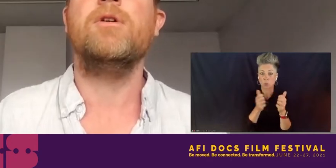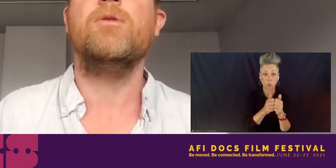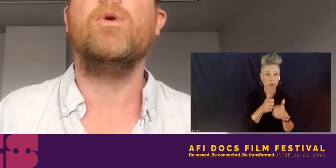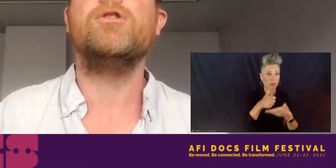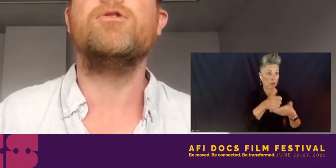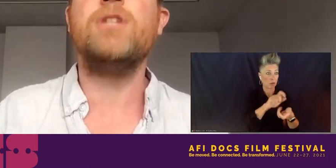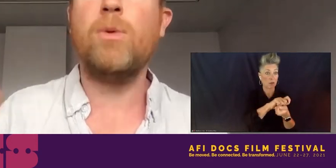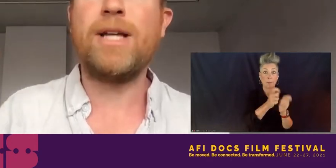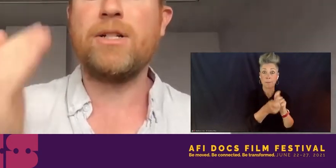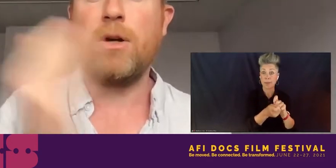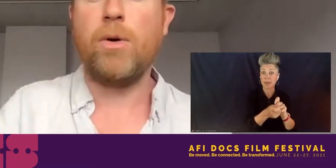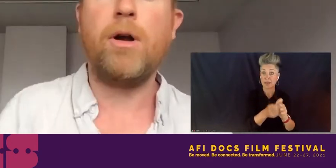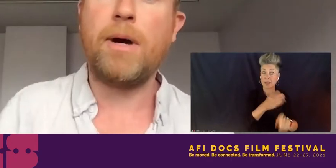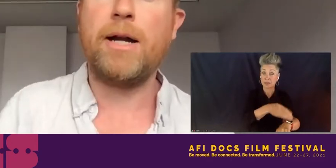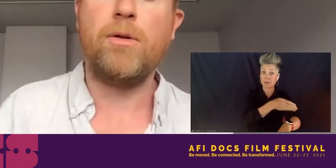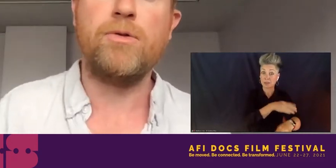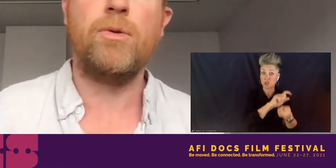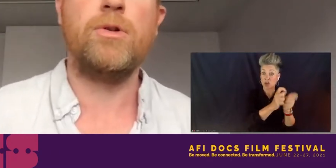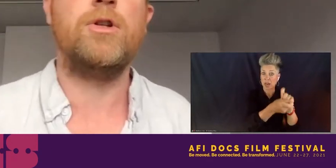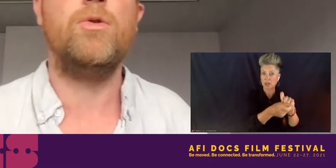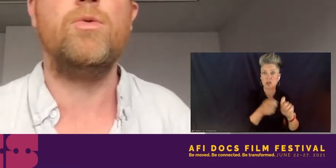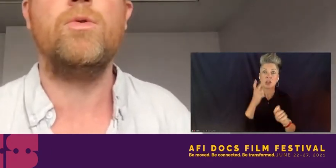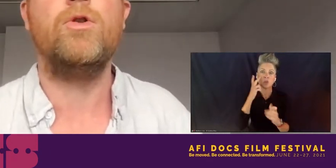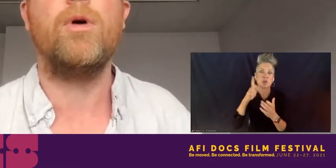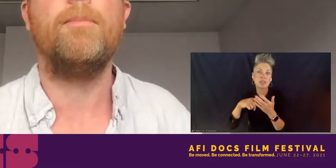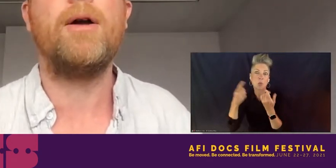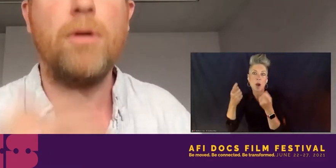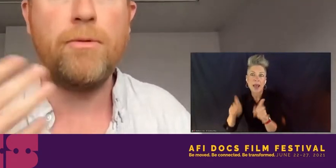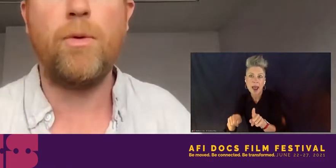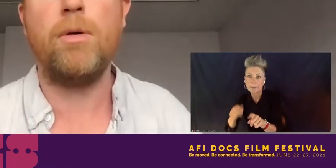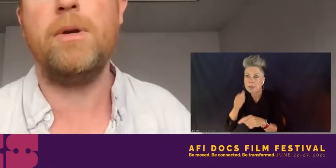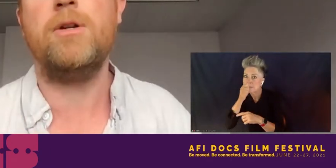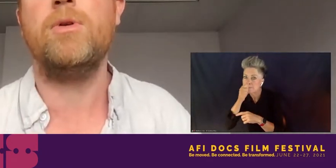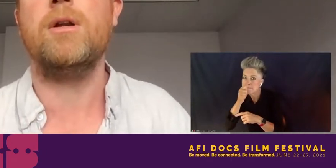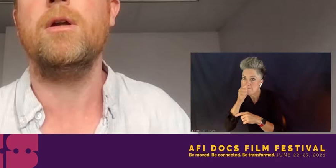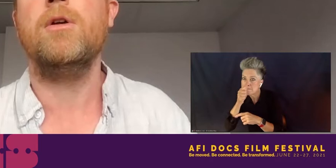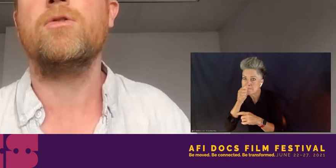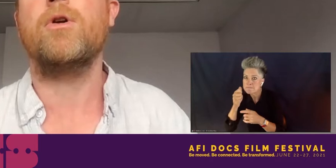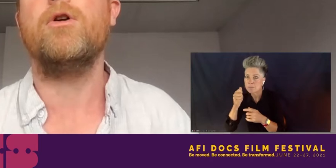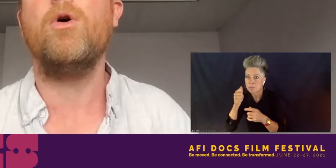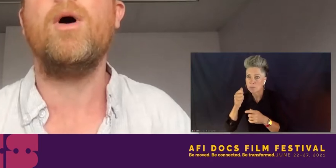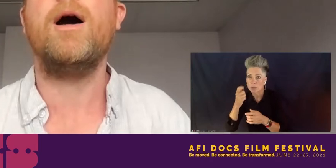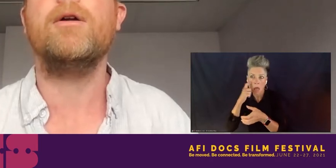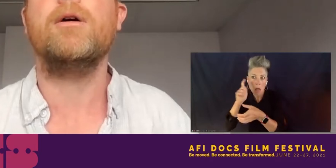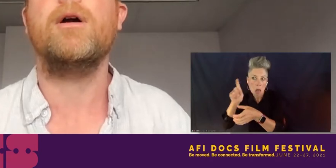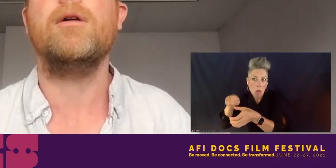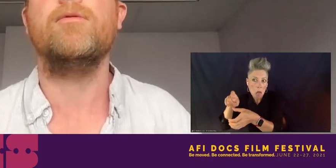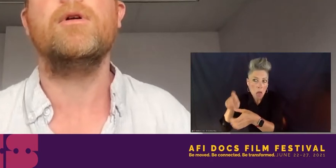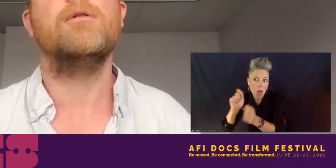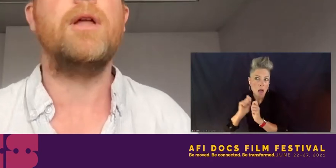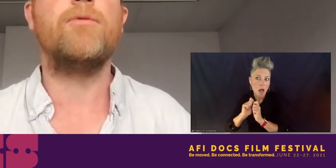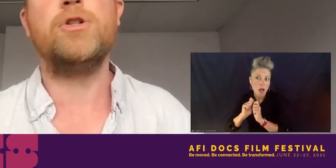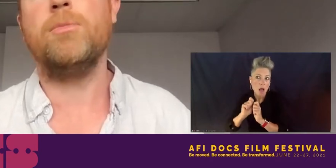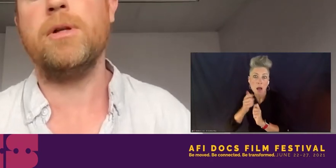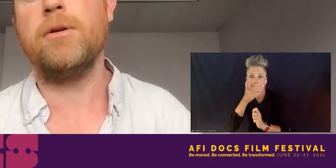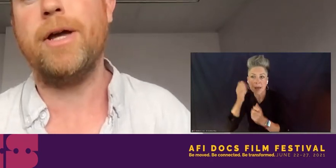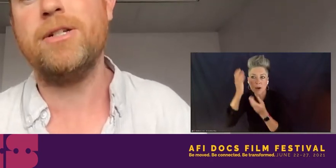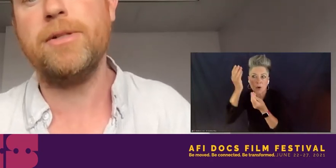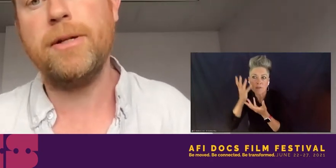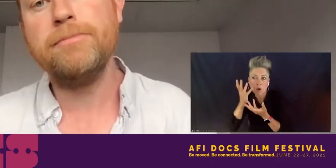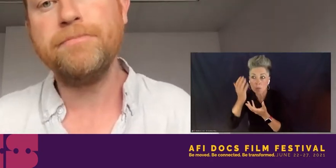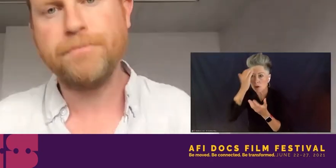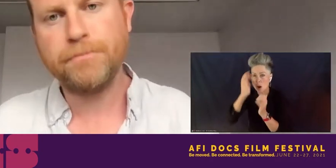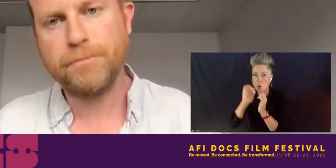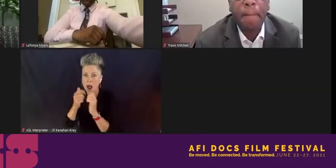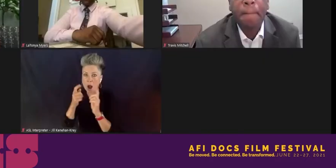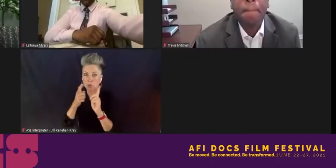because once you see what's actually going on behind closed doors, you, you are better informed, and you can sort of know how to kind of leverage your political